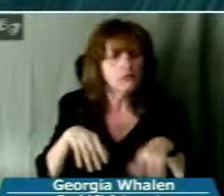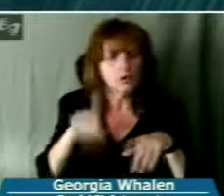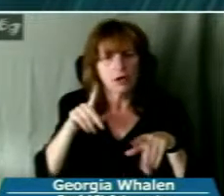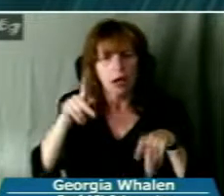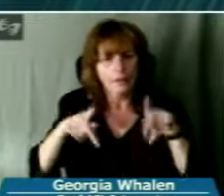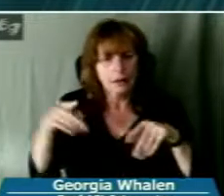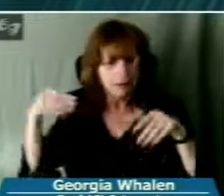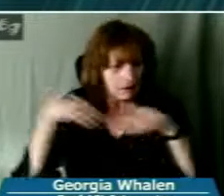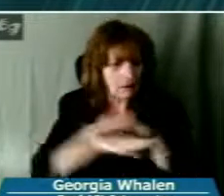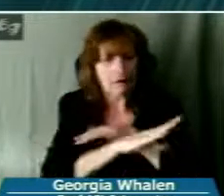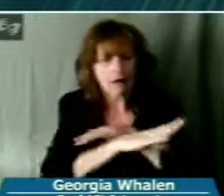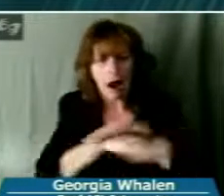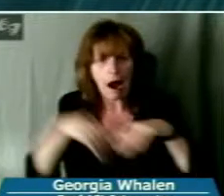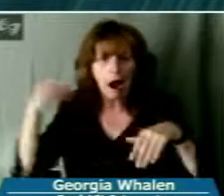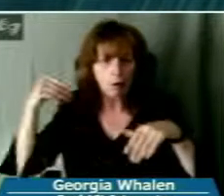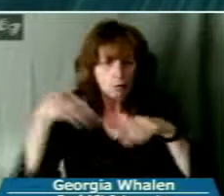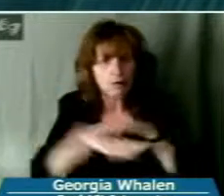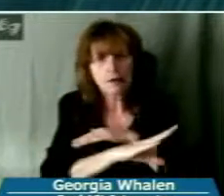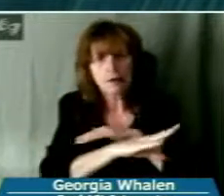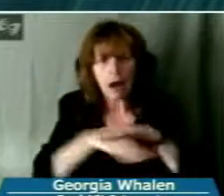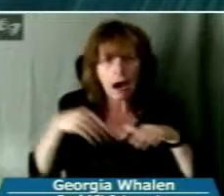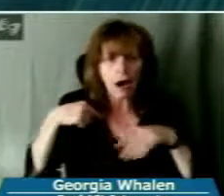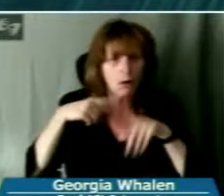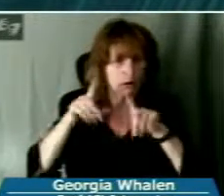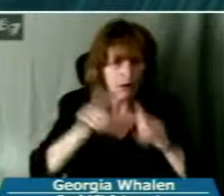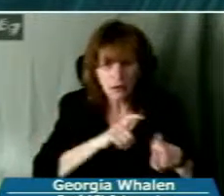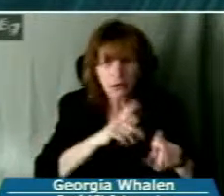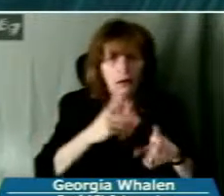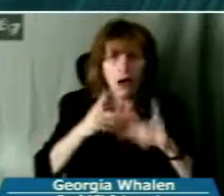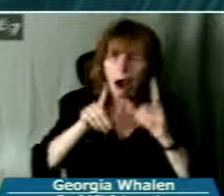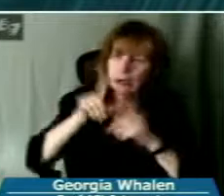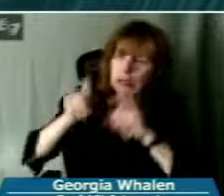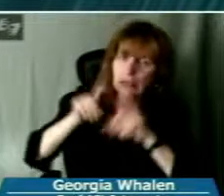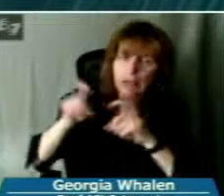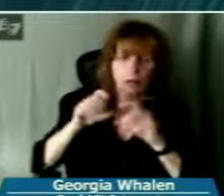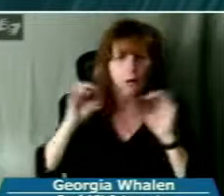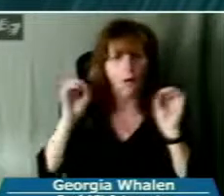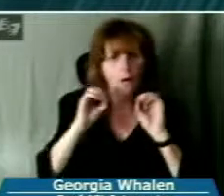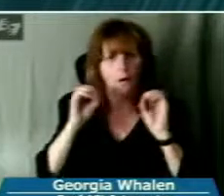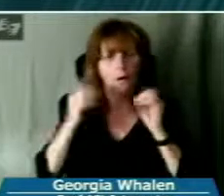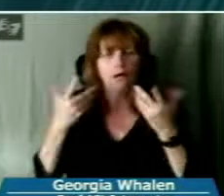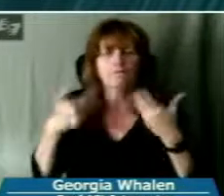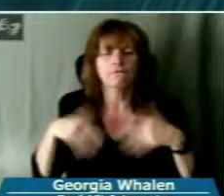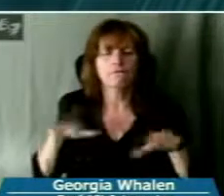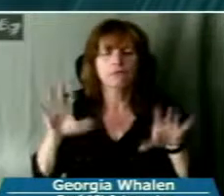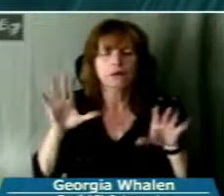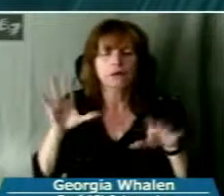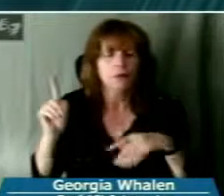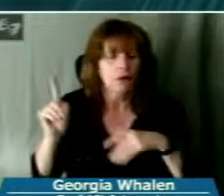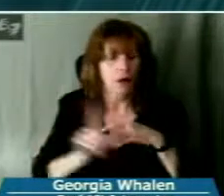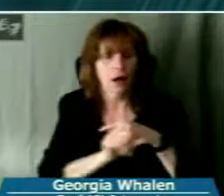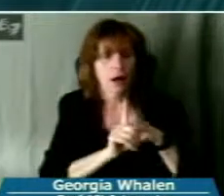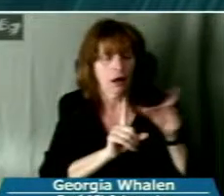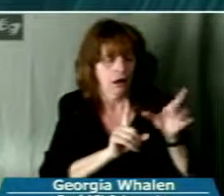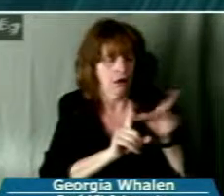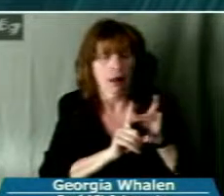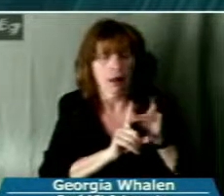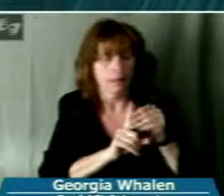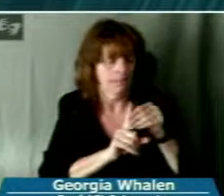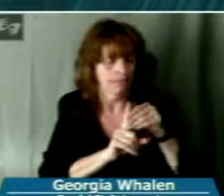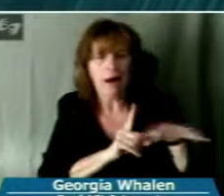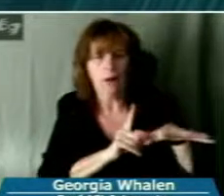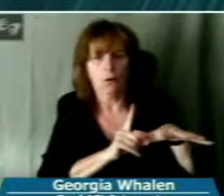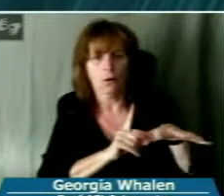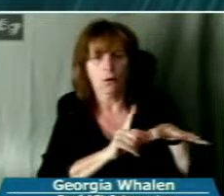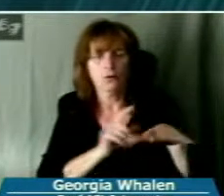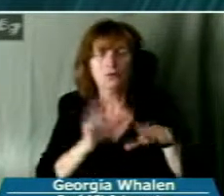happening. And that encourages spread within a home. And once you have that outbreak, it is incredibly important that that iron